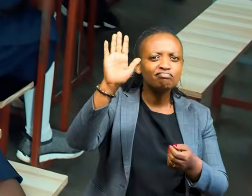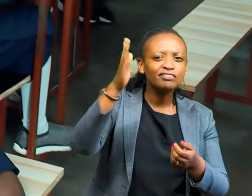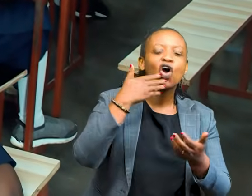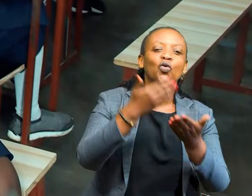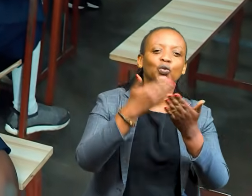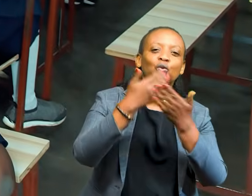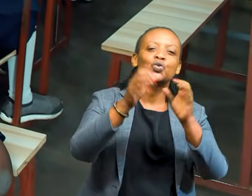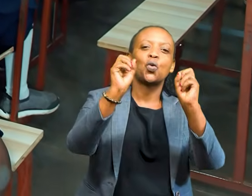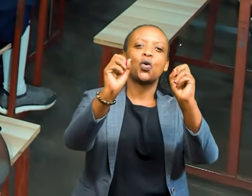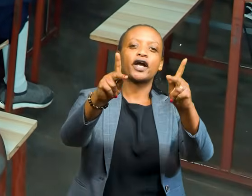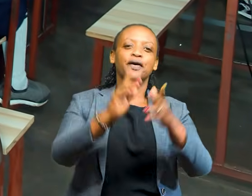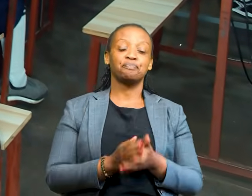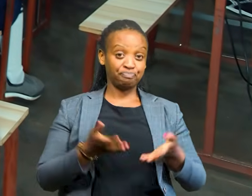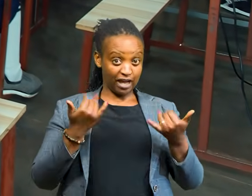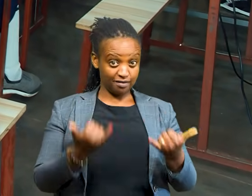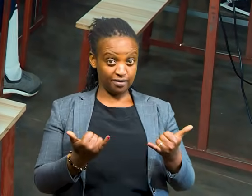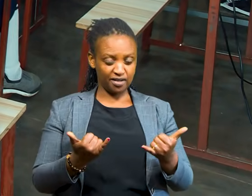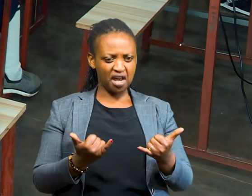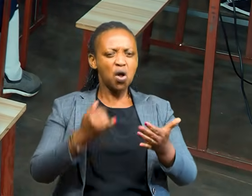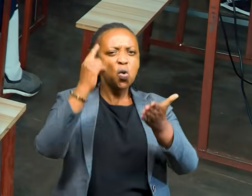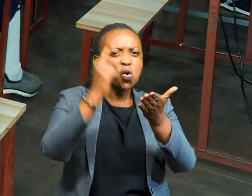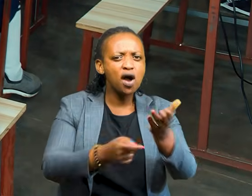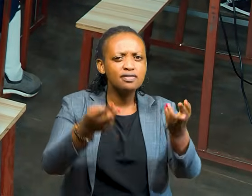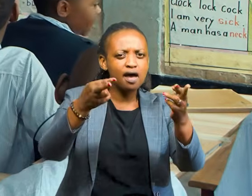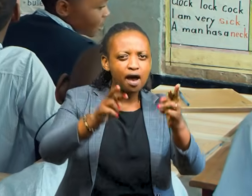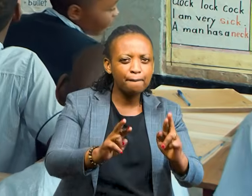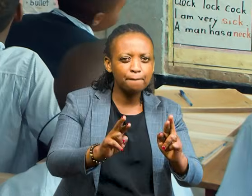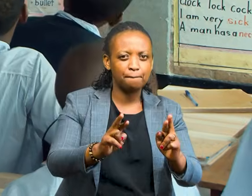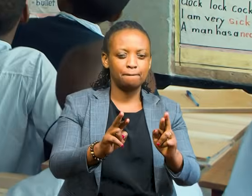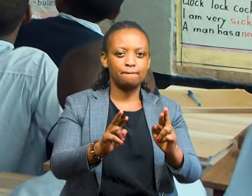Good, good, good. Okay. Now, what happens